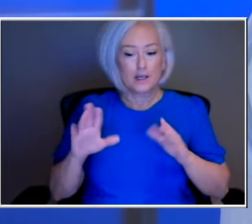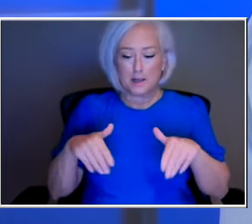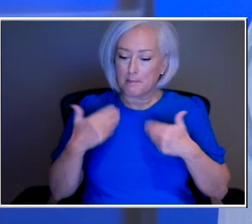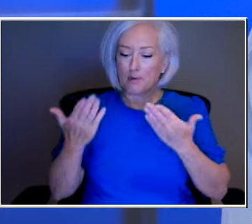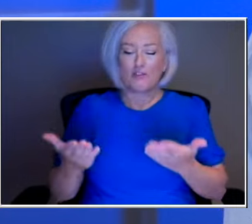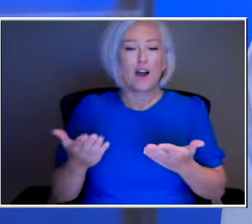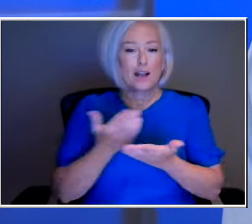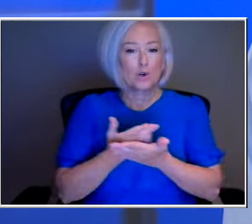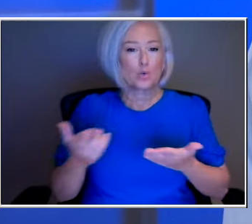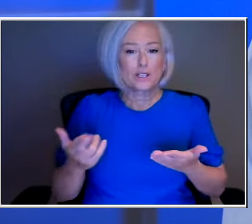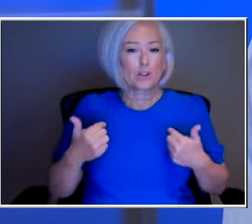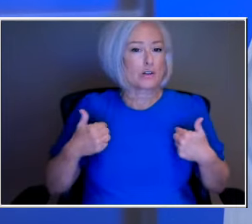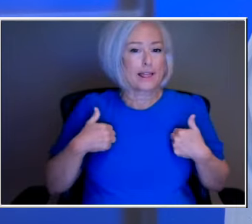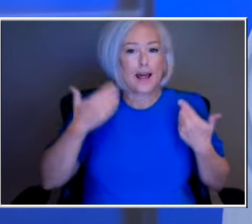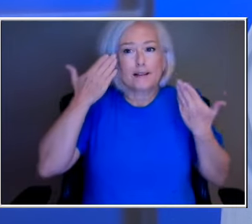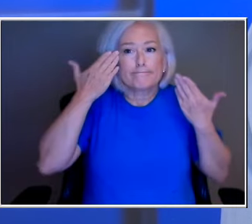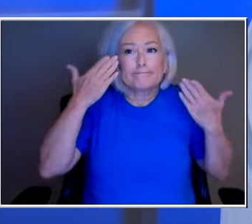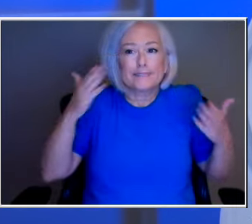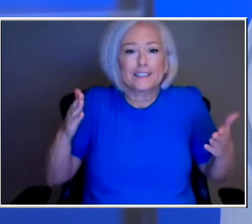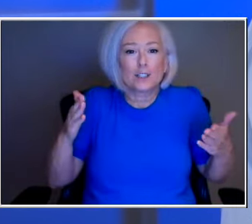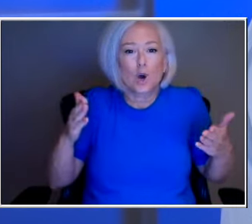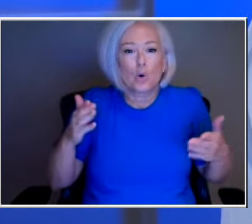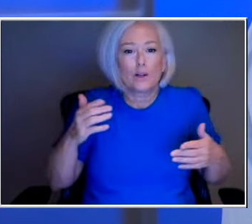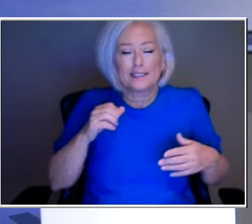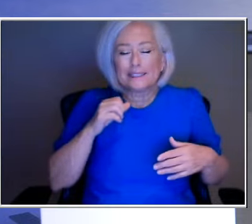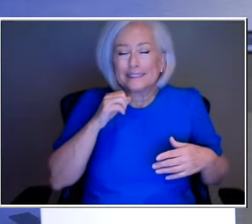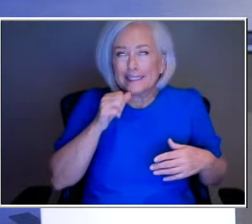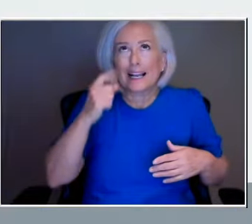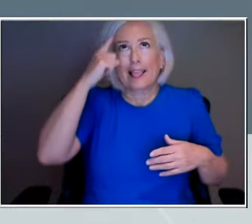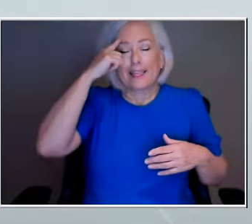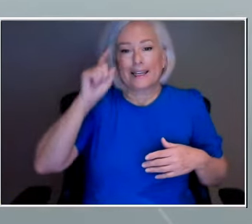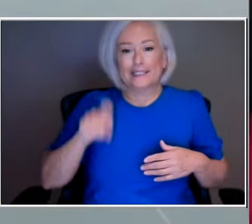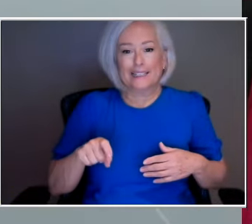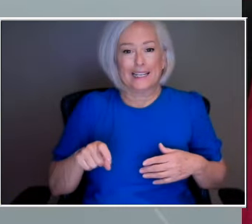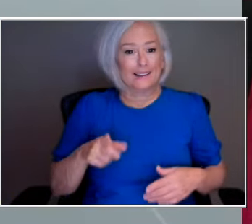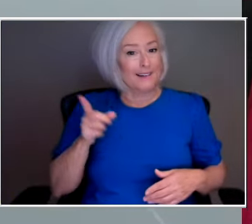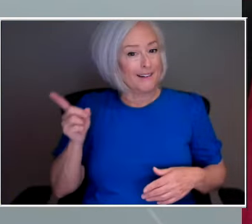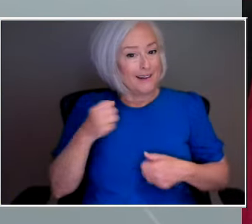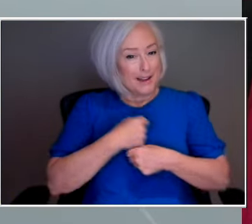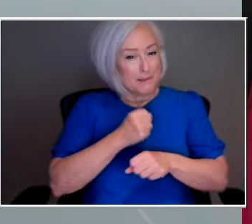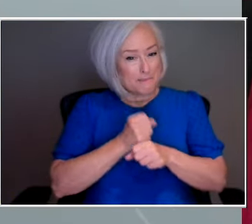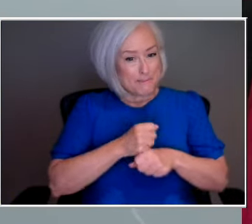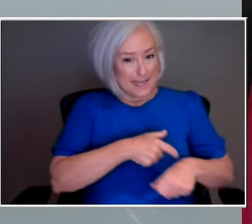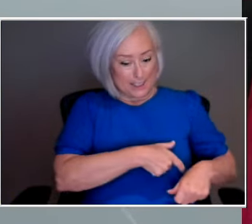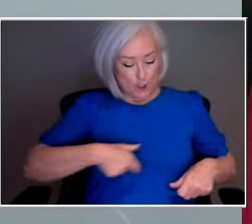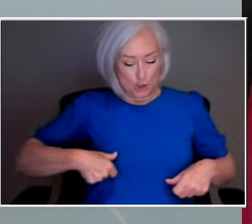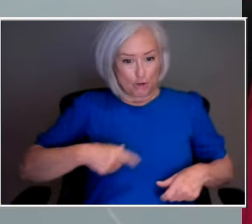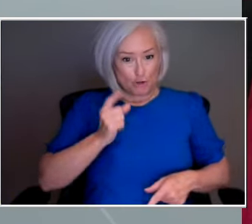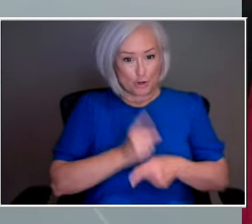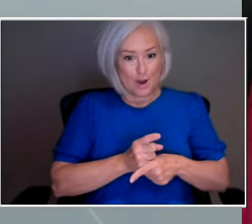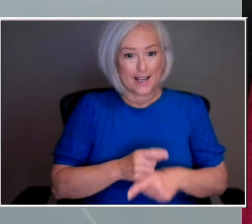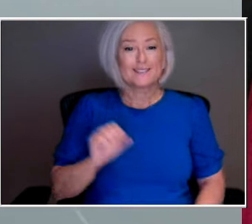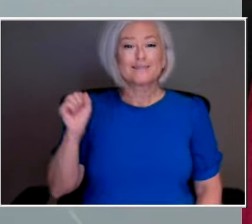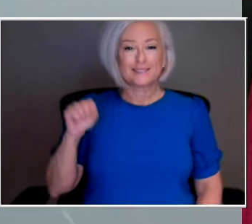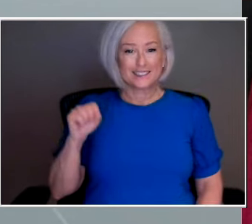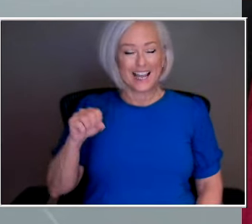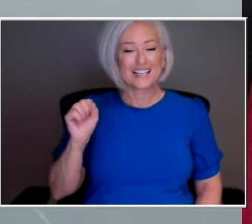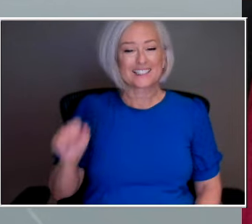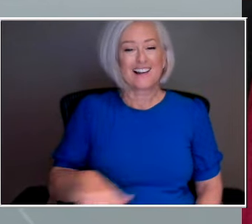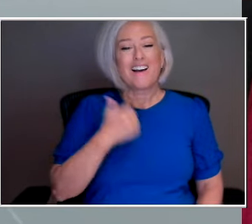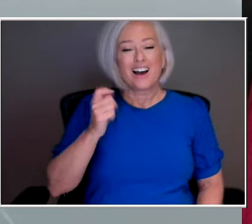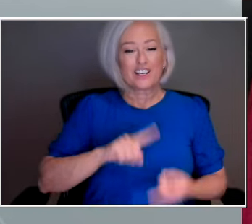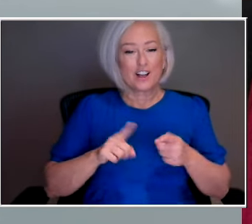that I didn't even think I needed. And they made some T-shirts, is this what I understand? Yeah, and as another set of friends, this OB Strong,